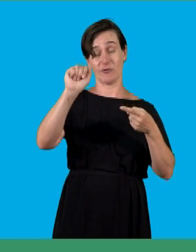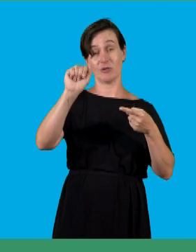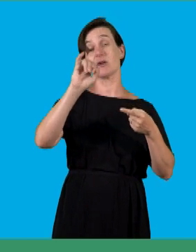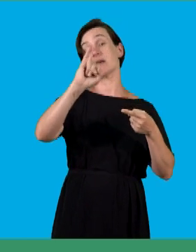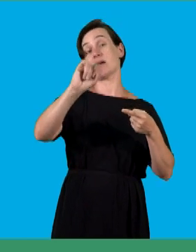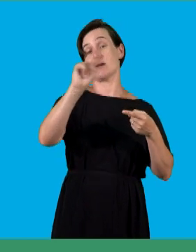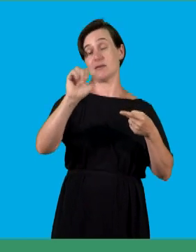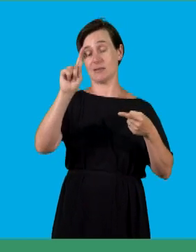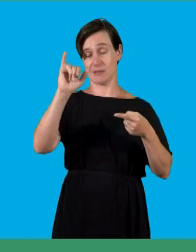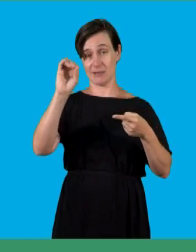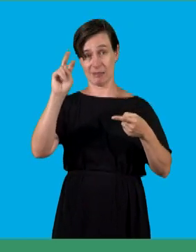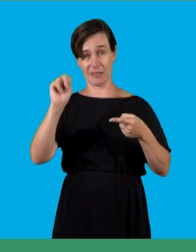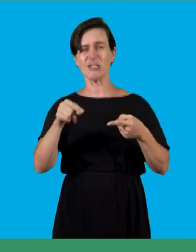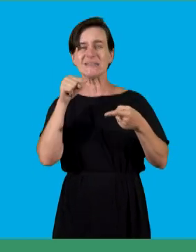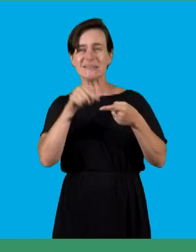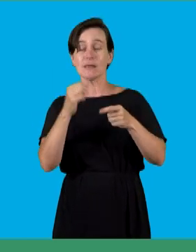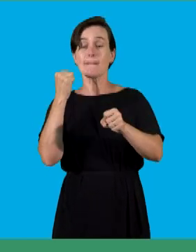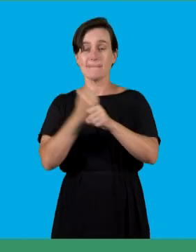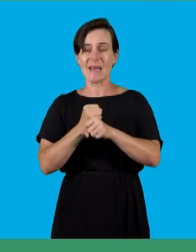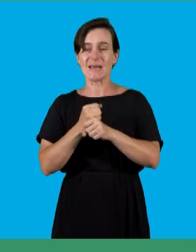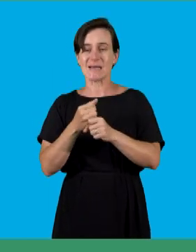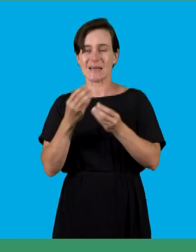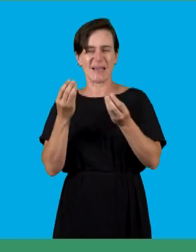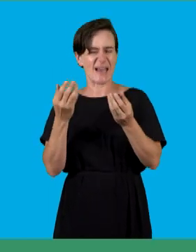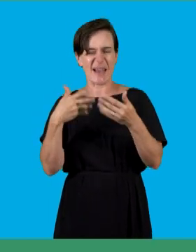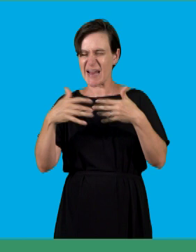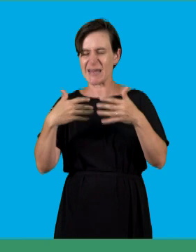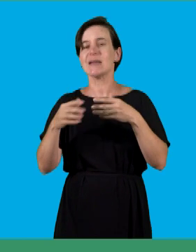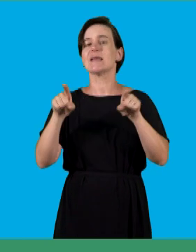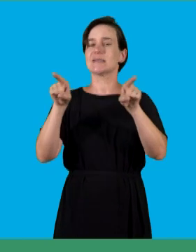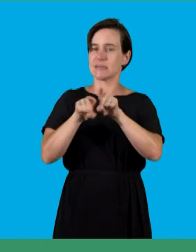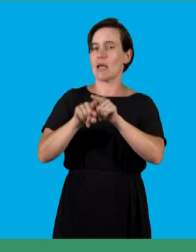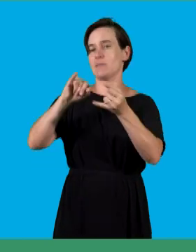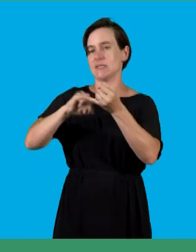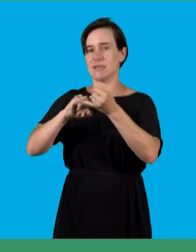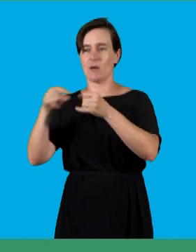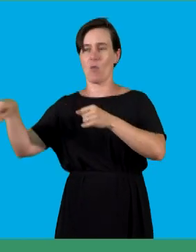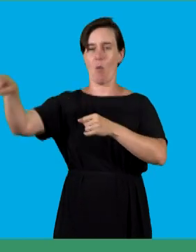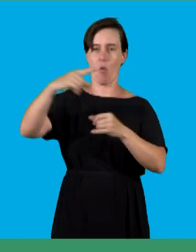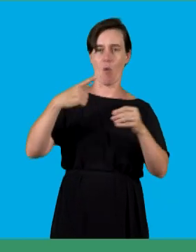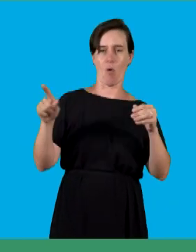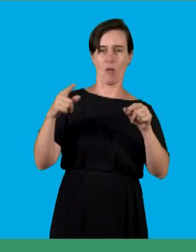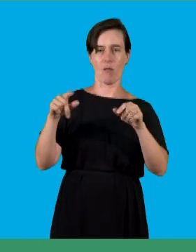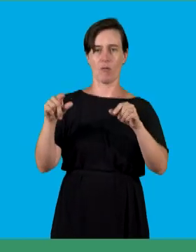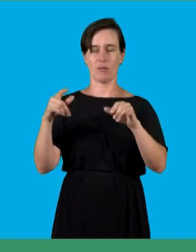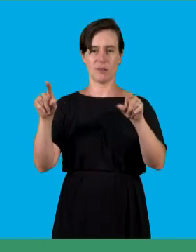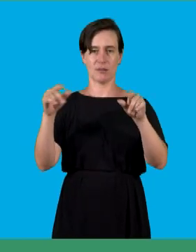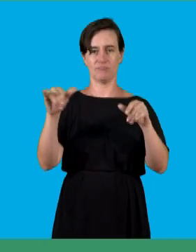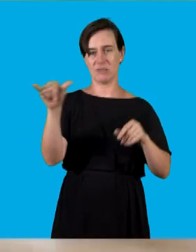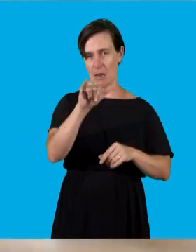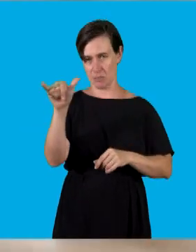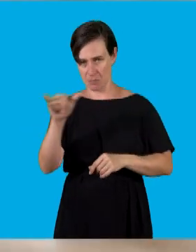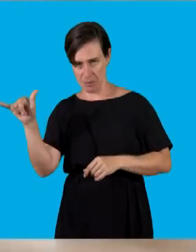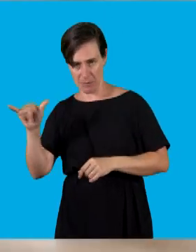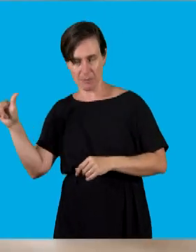means the process of making something to be of the same standard. So in other words, we want